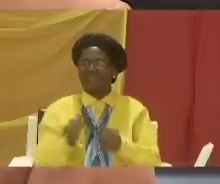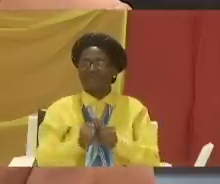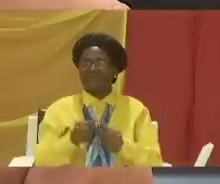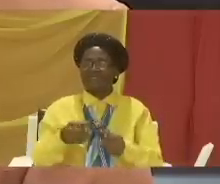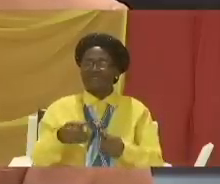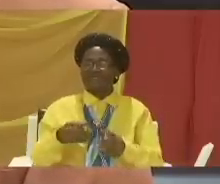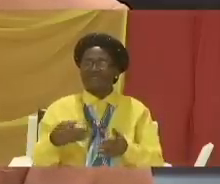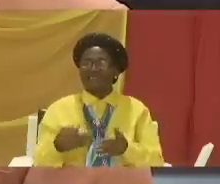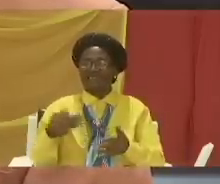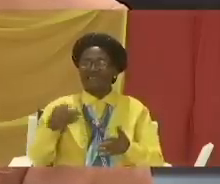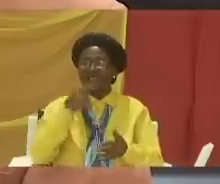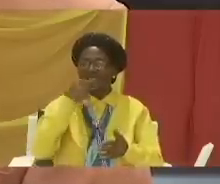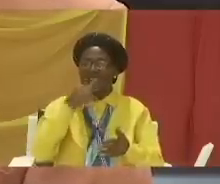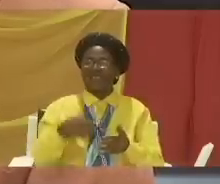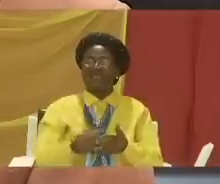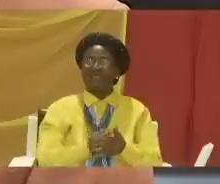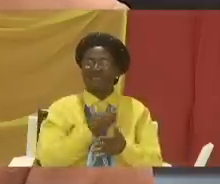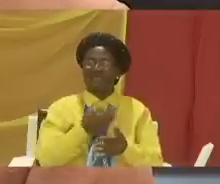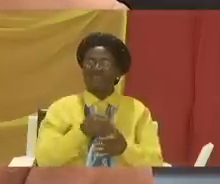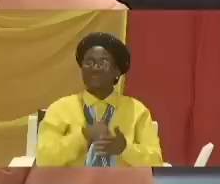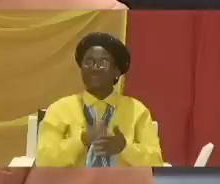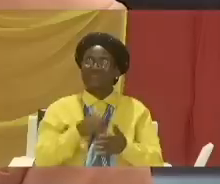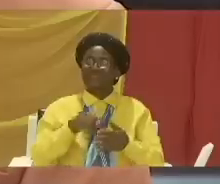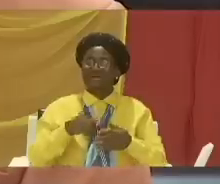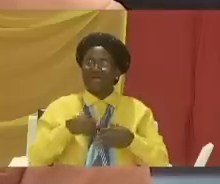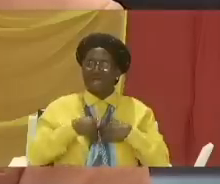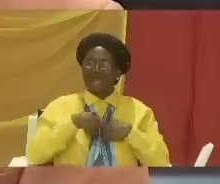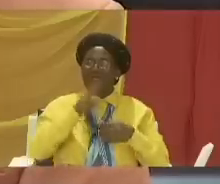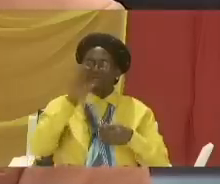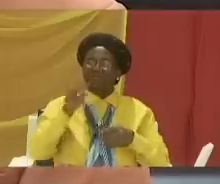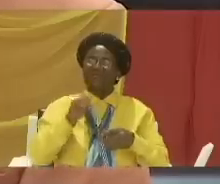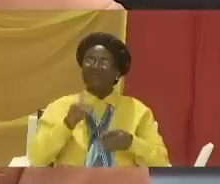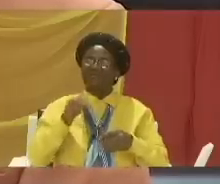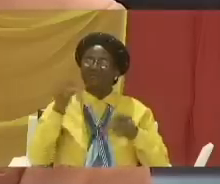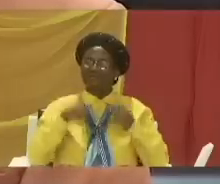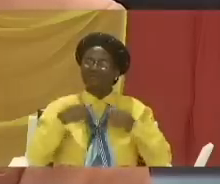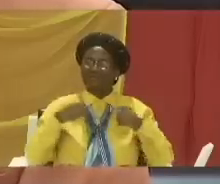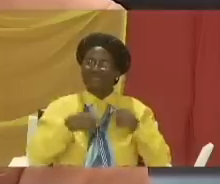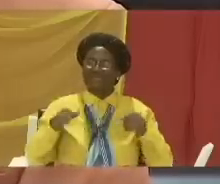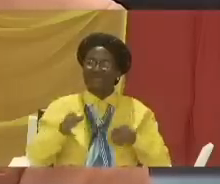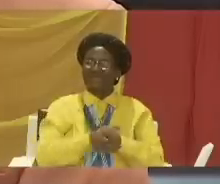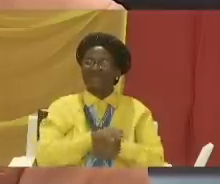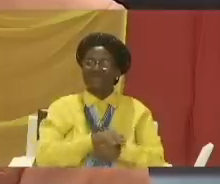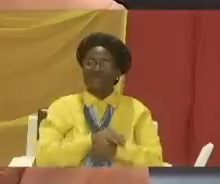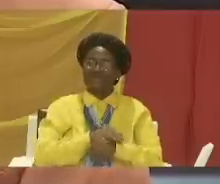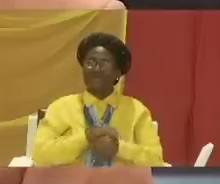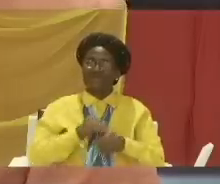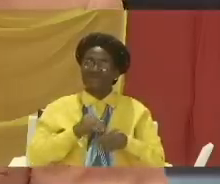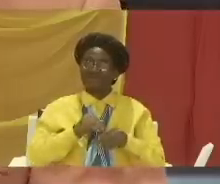But the thing had always been painful, painful, painful.